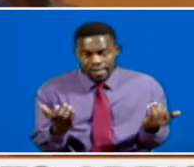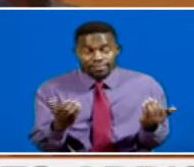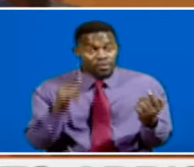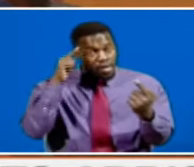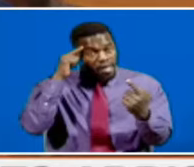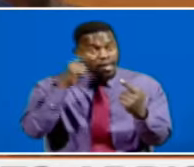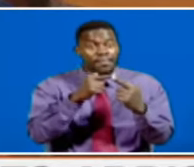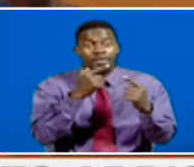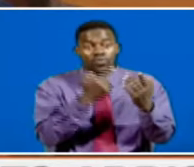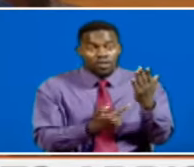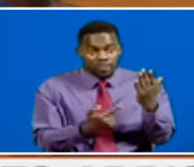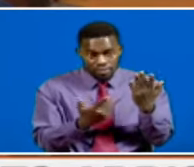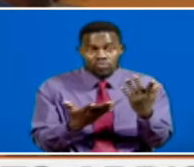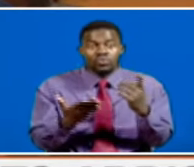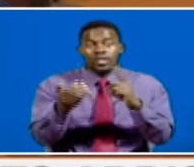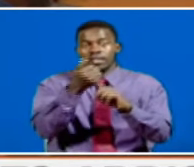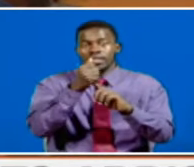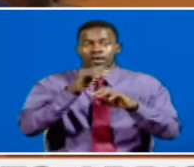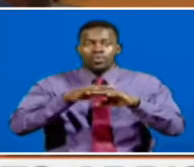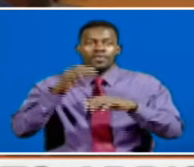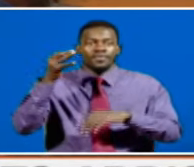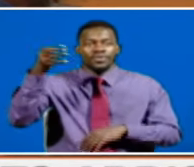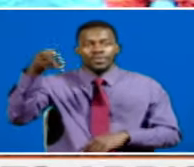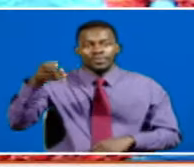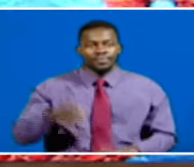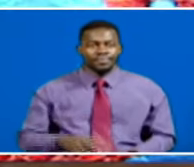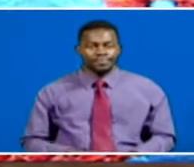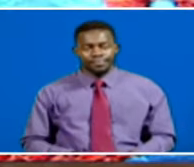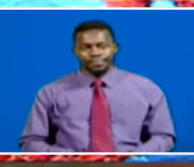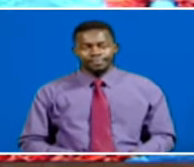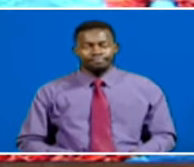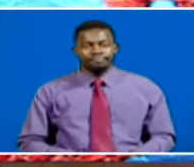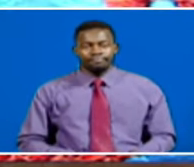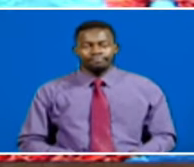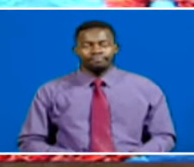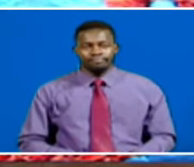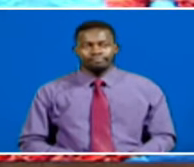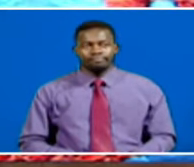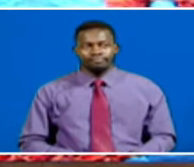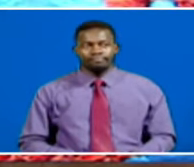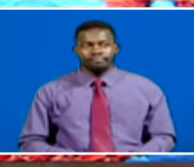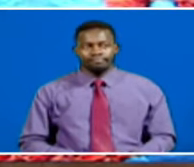securing our future generations. Muungano wa wafanyakazi